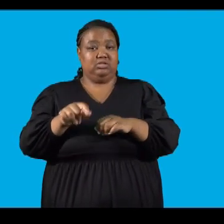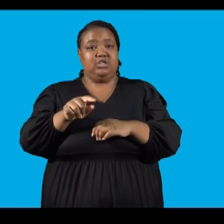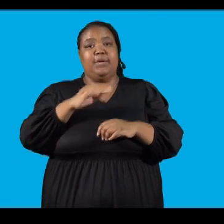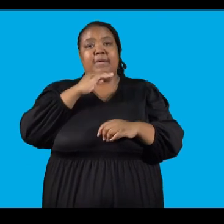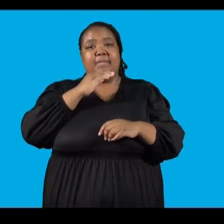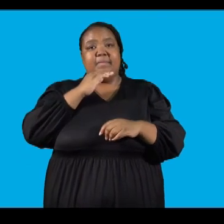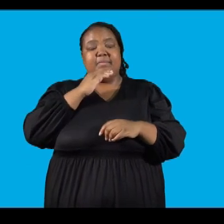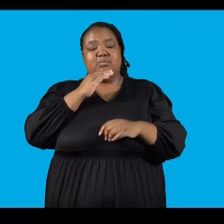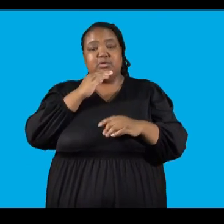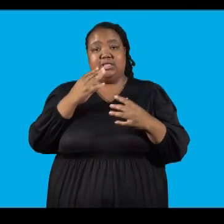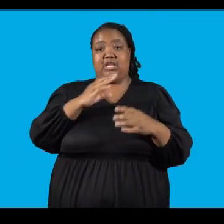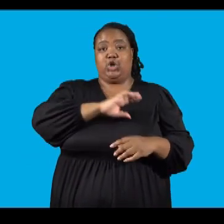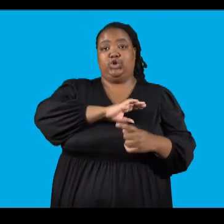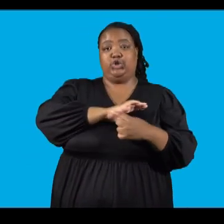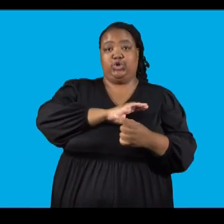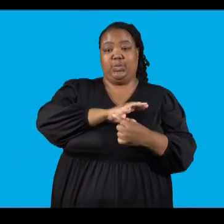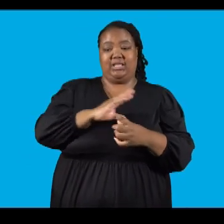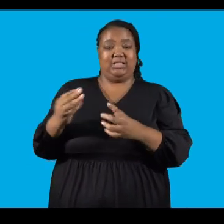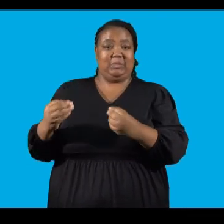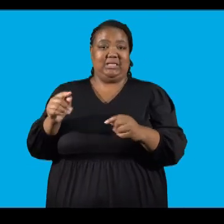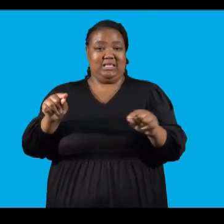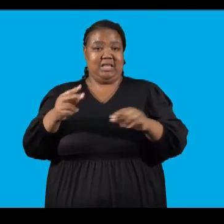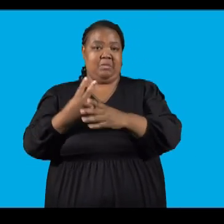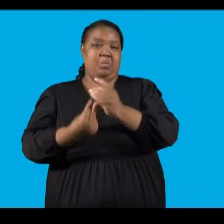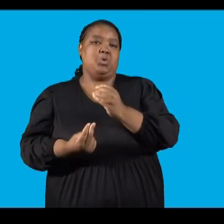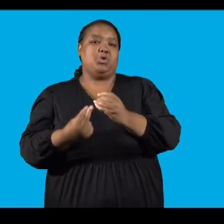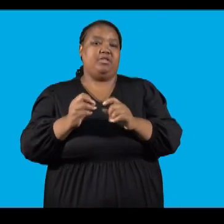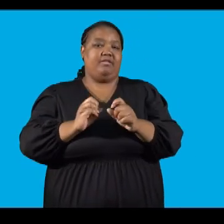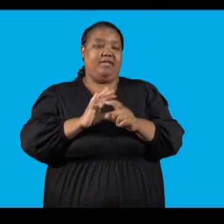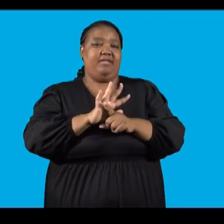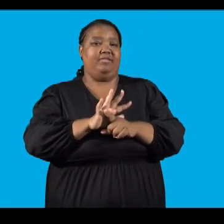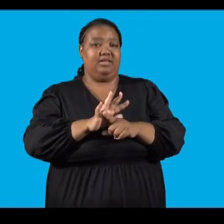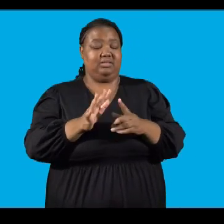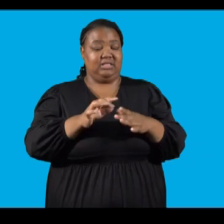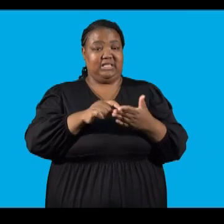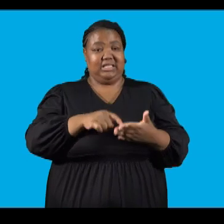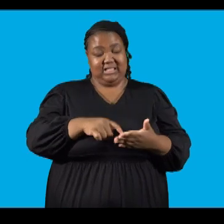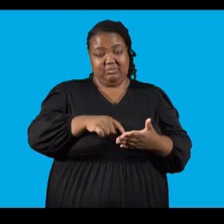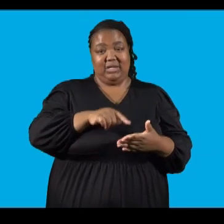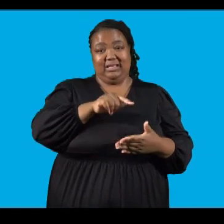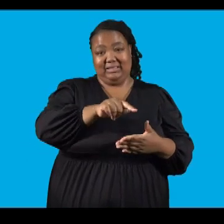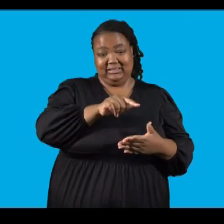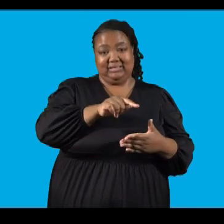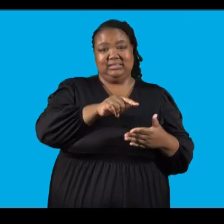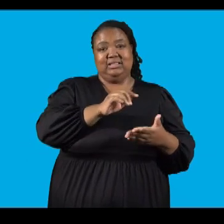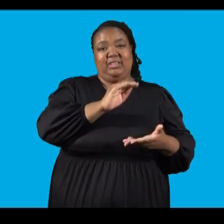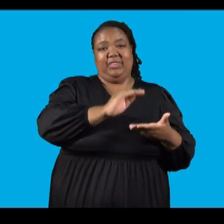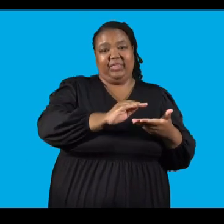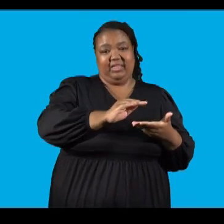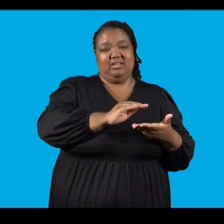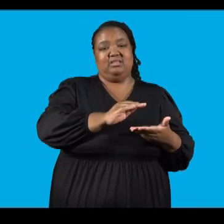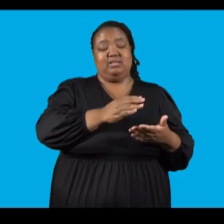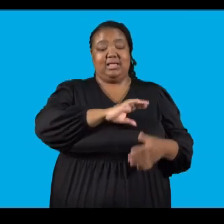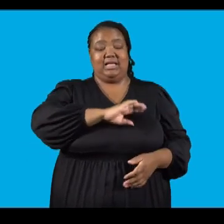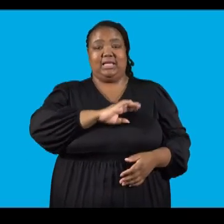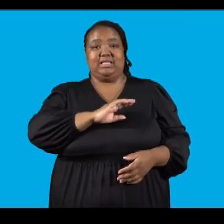affecting both consumers and businesses as well. Demand for the product may decrease as customers fail to